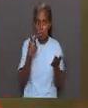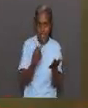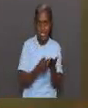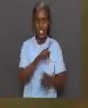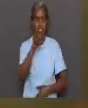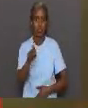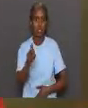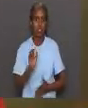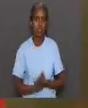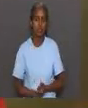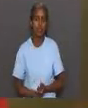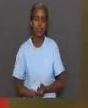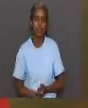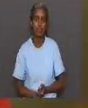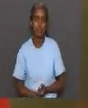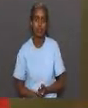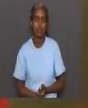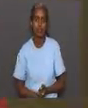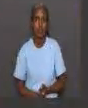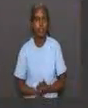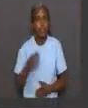expressed by this equation.